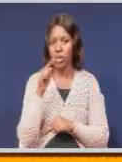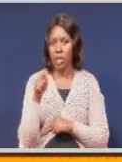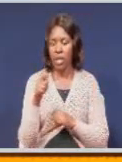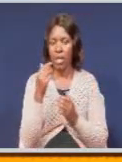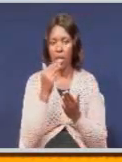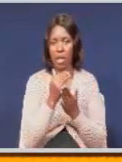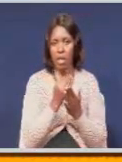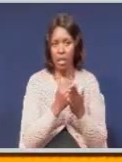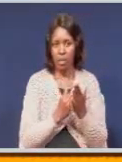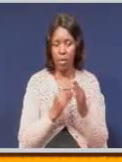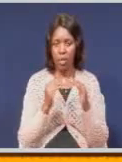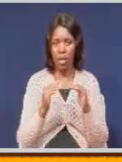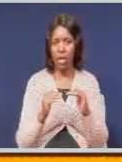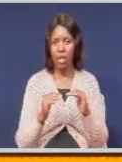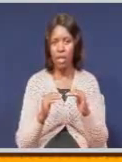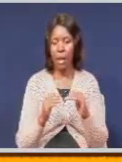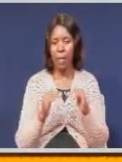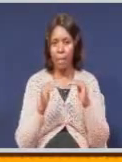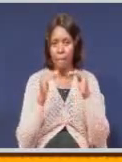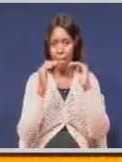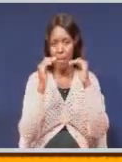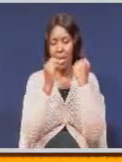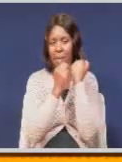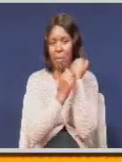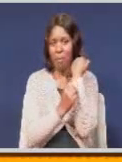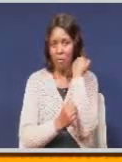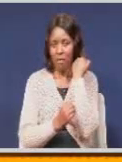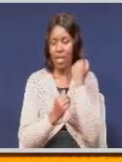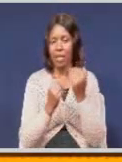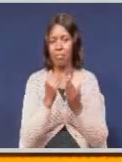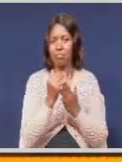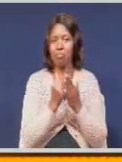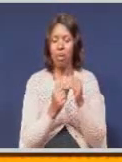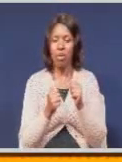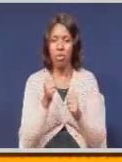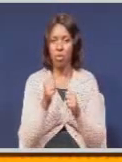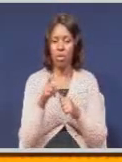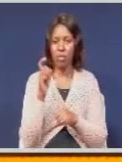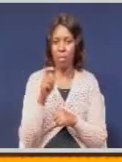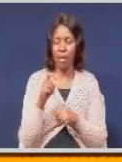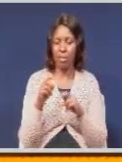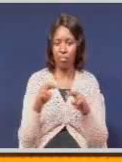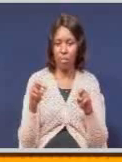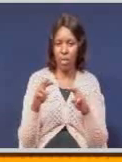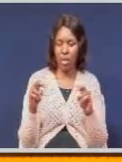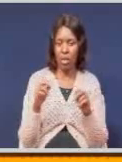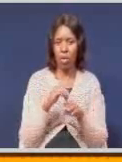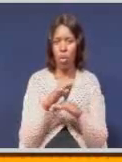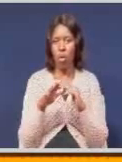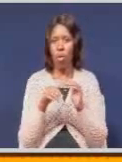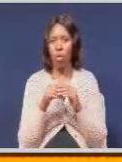a poverty promoting program that needs to be looked into by all